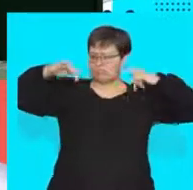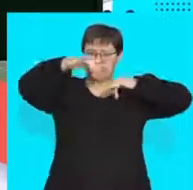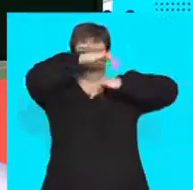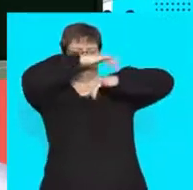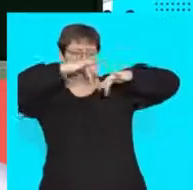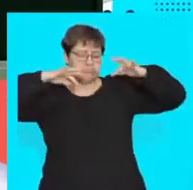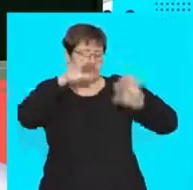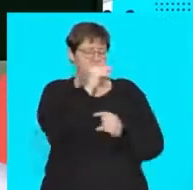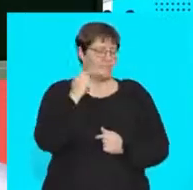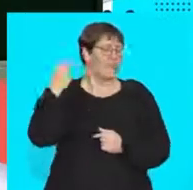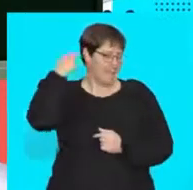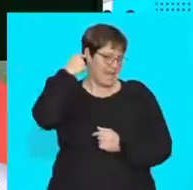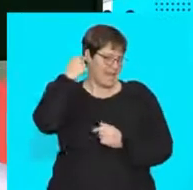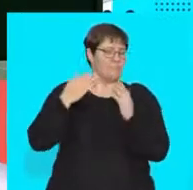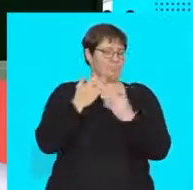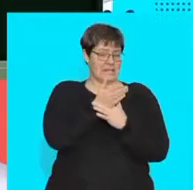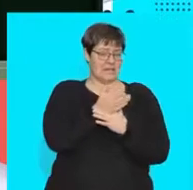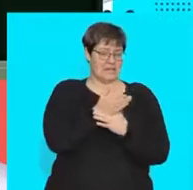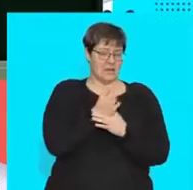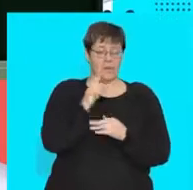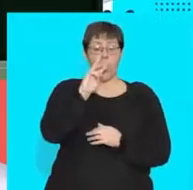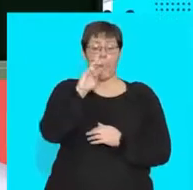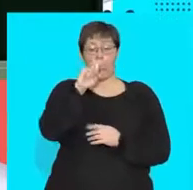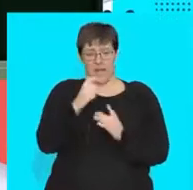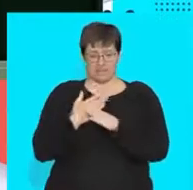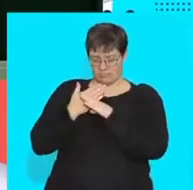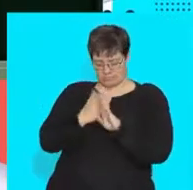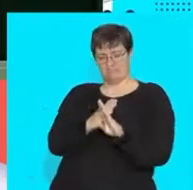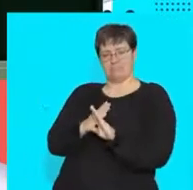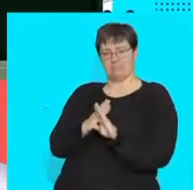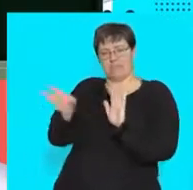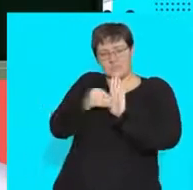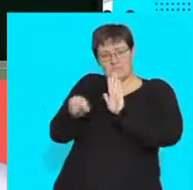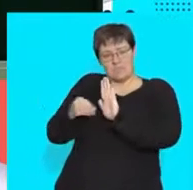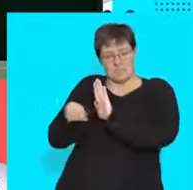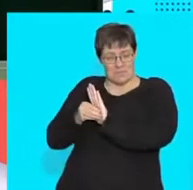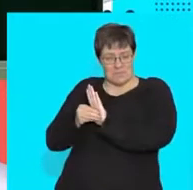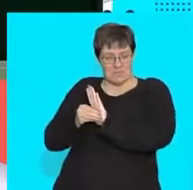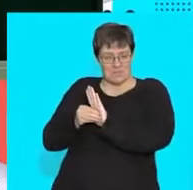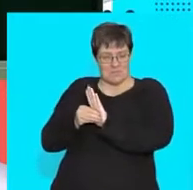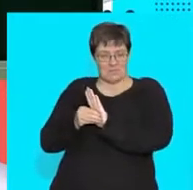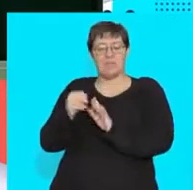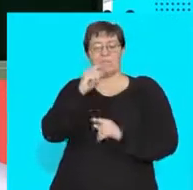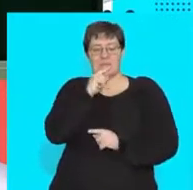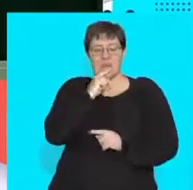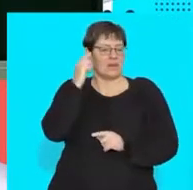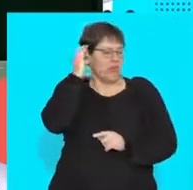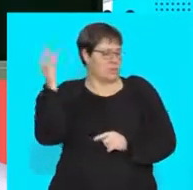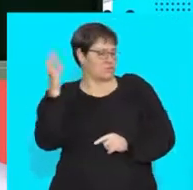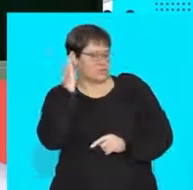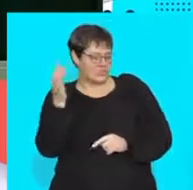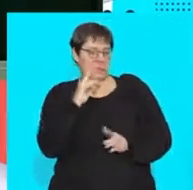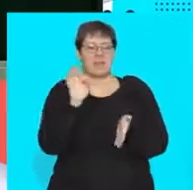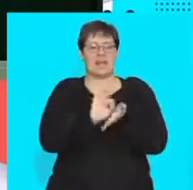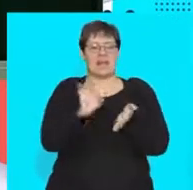all around you, and it goes into your ear. Now, the wax will trap that dust and stuff, and it will come out of your ear, so it